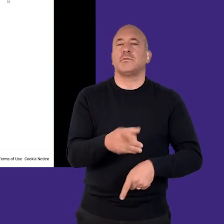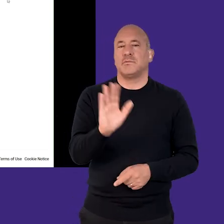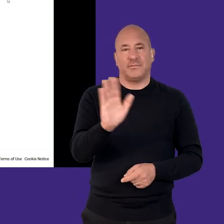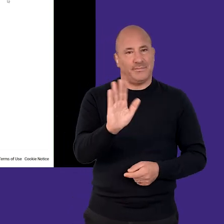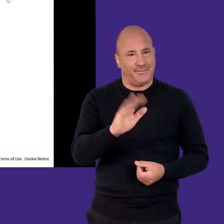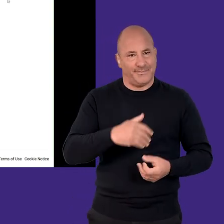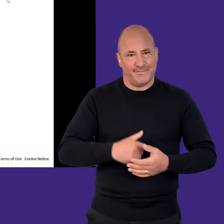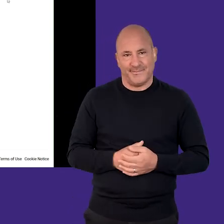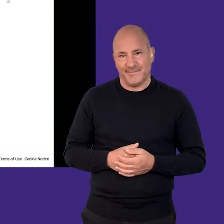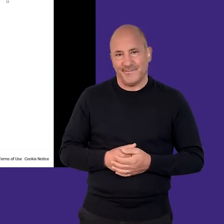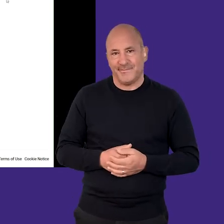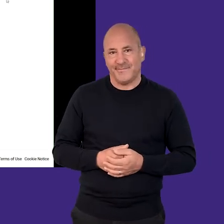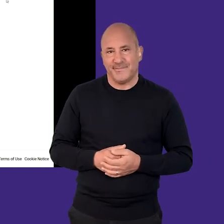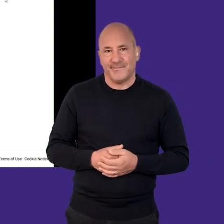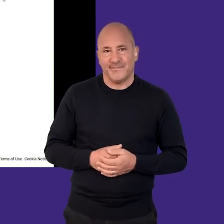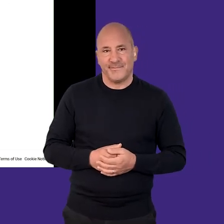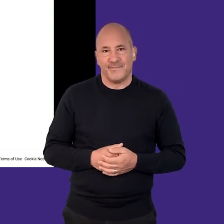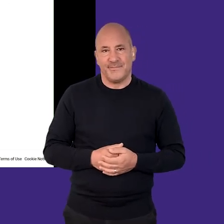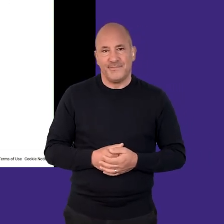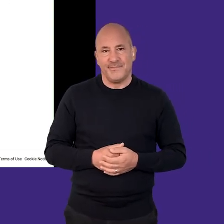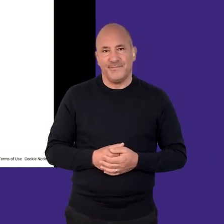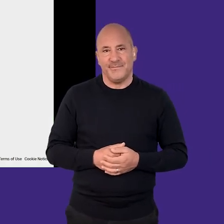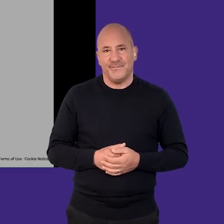template name.